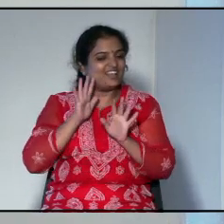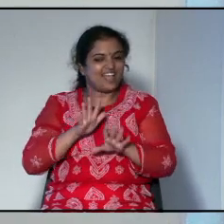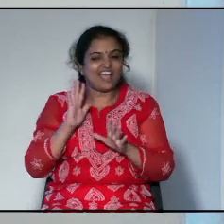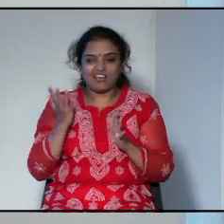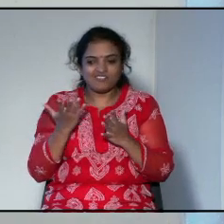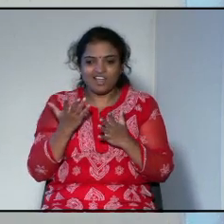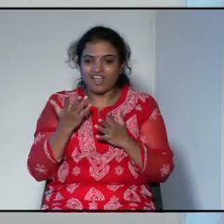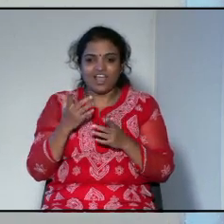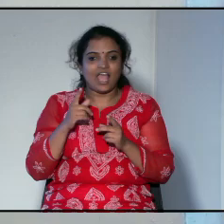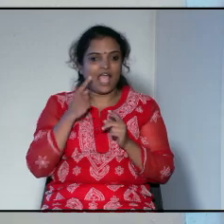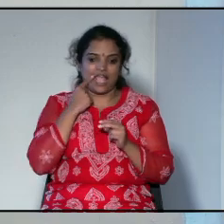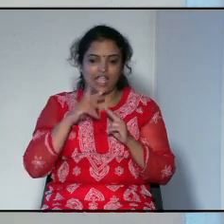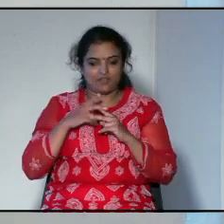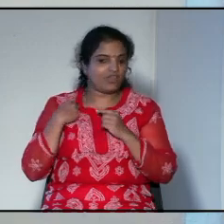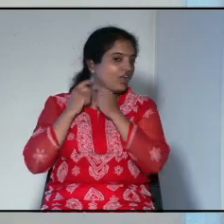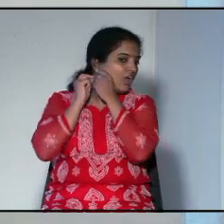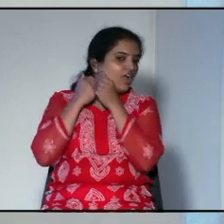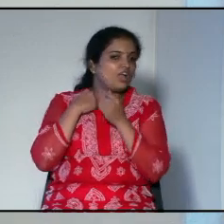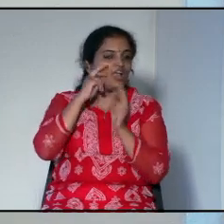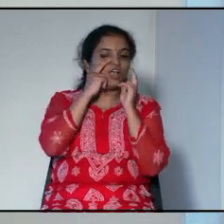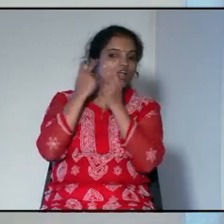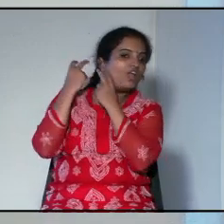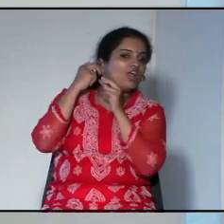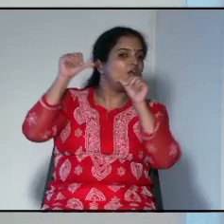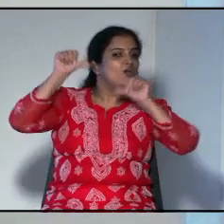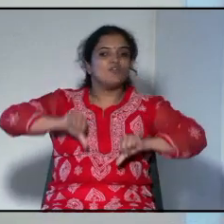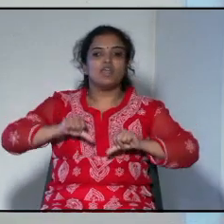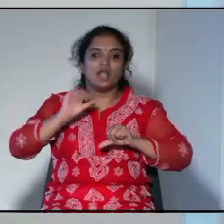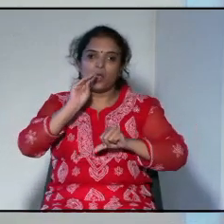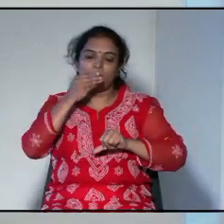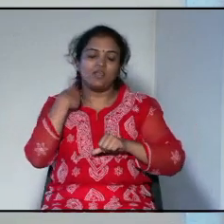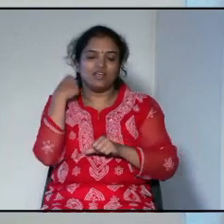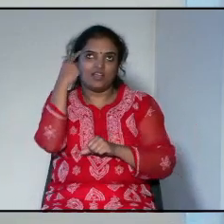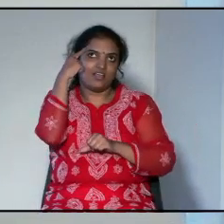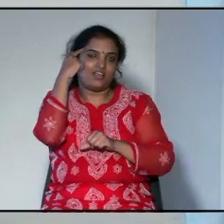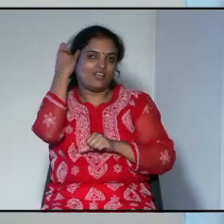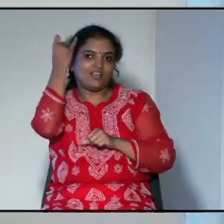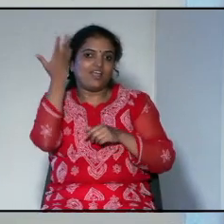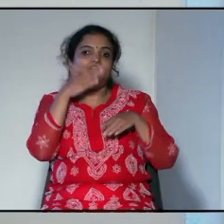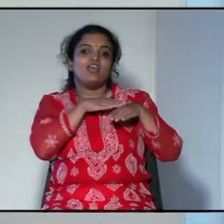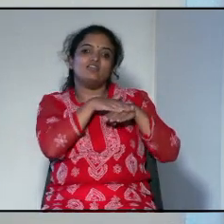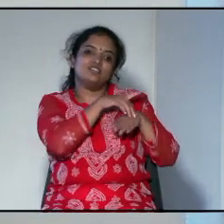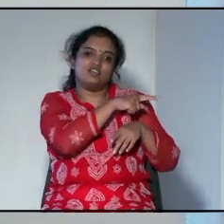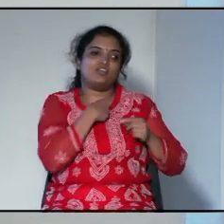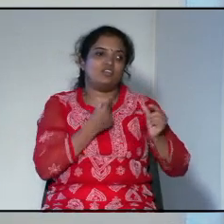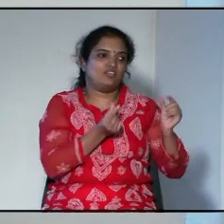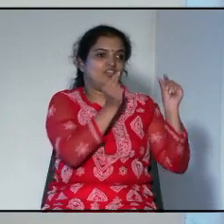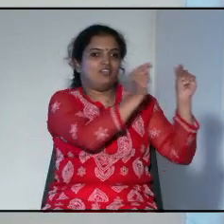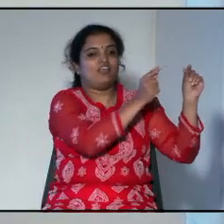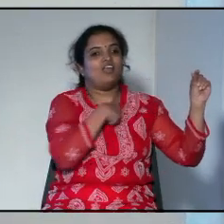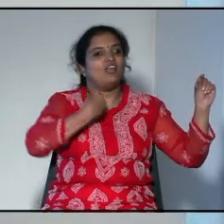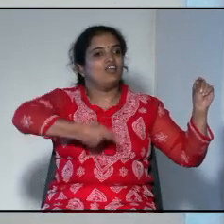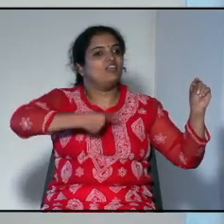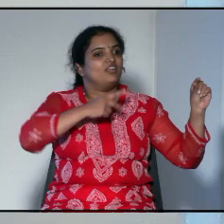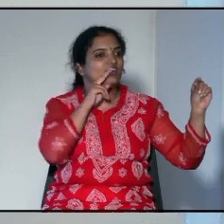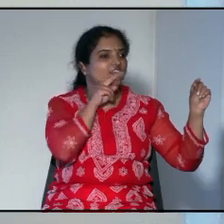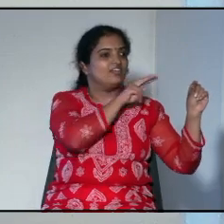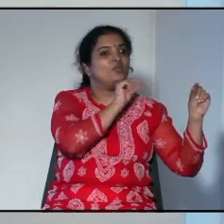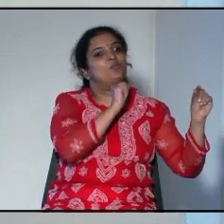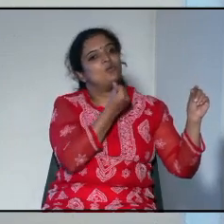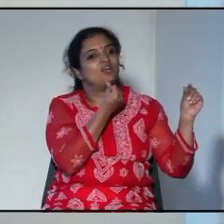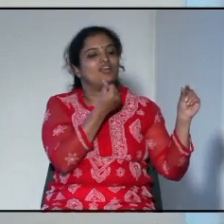the most amazing thing and something I would never, ever forget. She was really special. And, you know, seeing her with